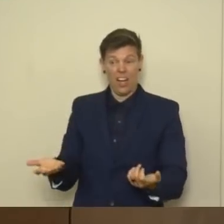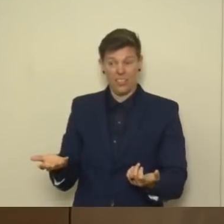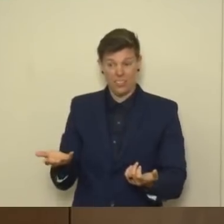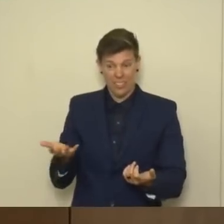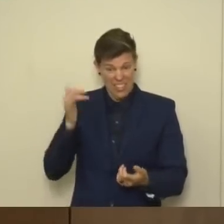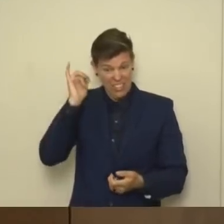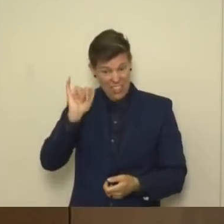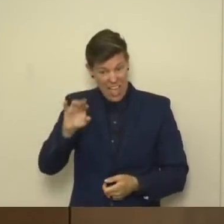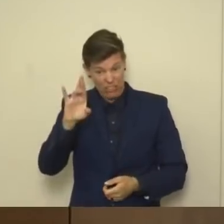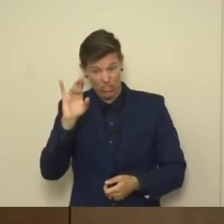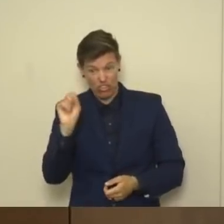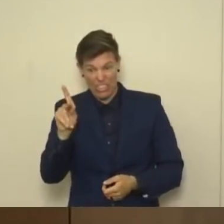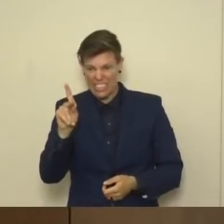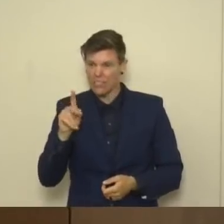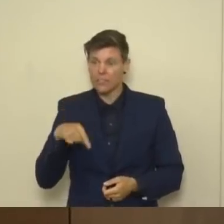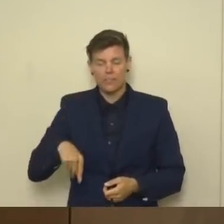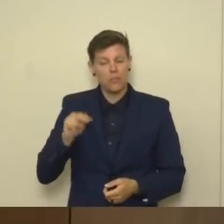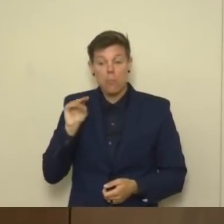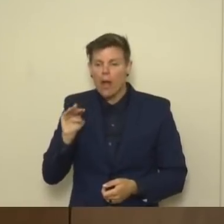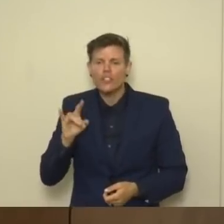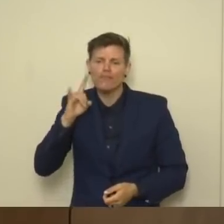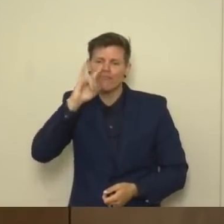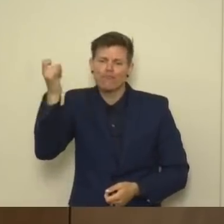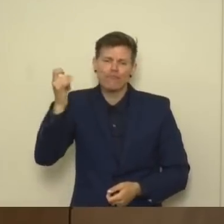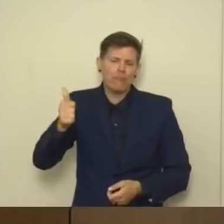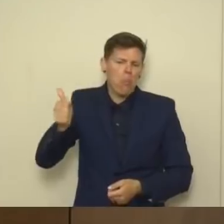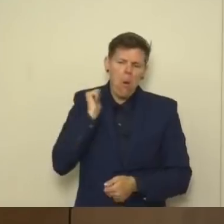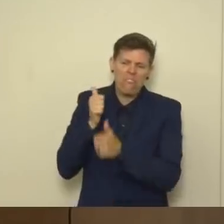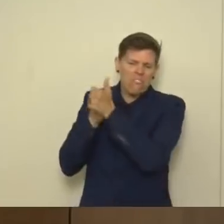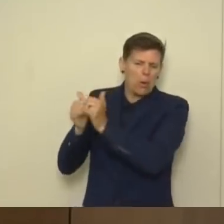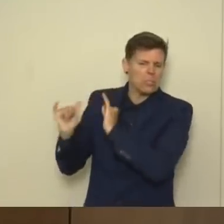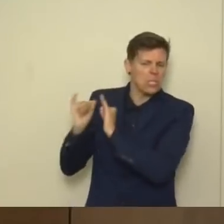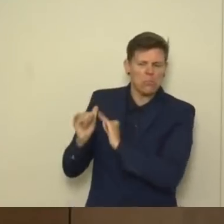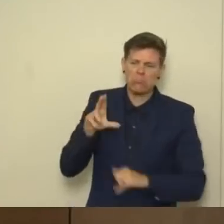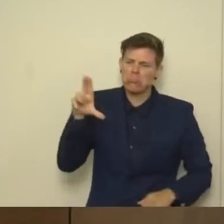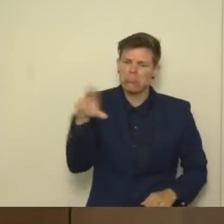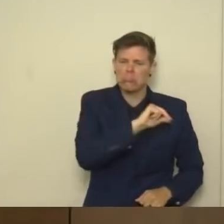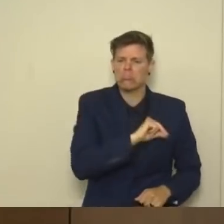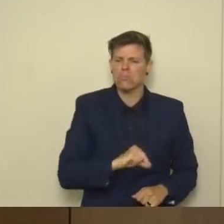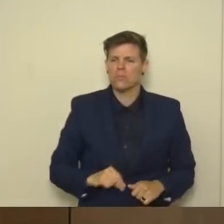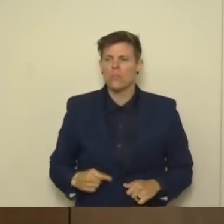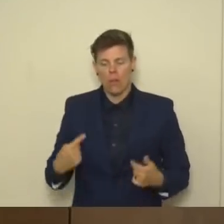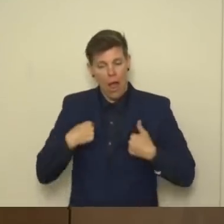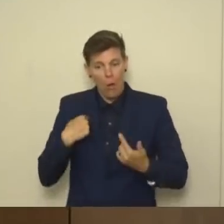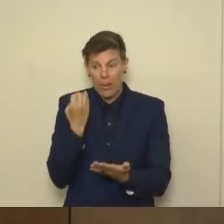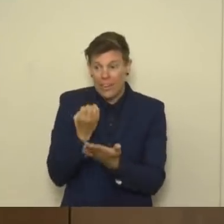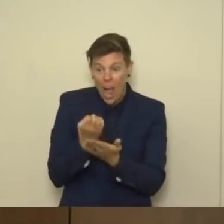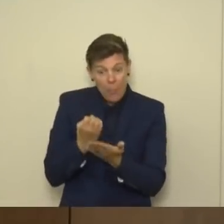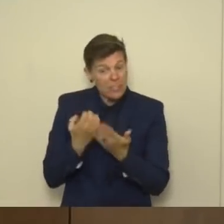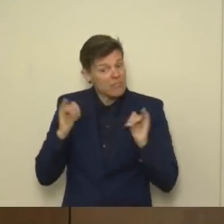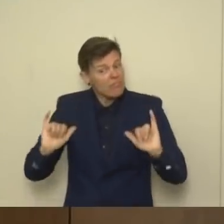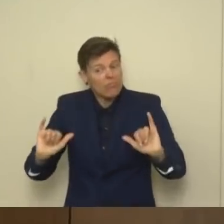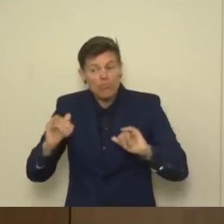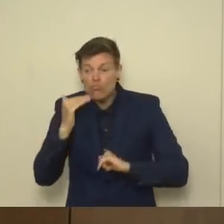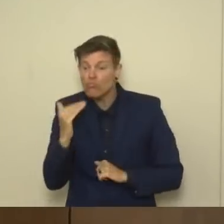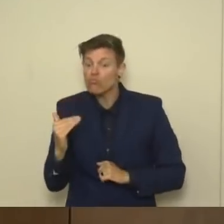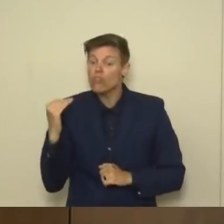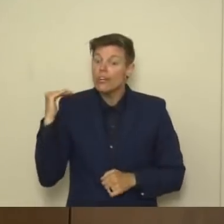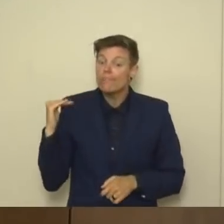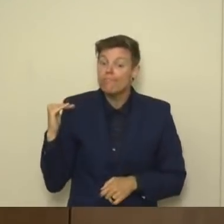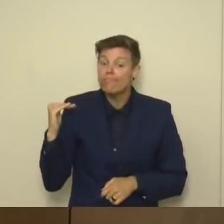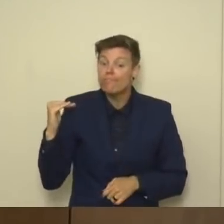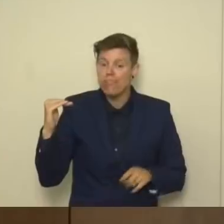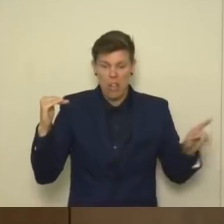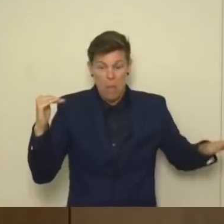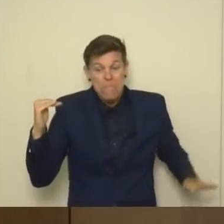risks. And I appreciate that the data now bears out that our economy is more stable, short-term and long-term as a result. And we